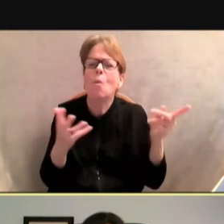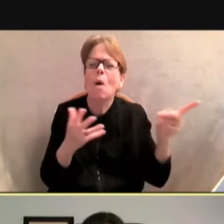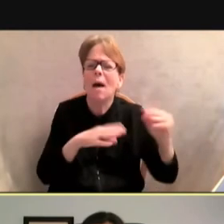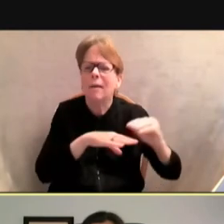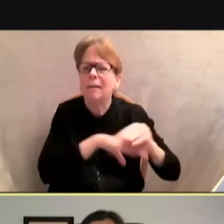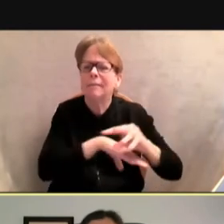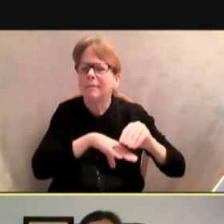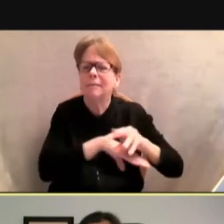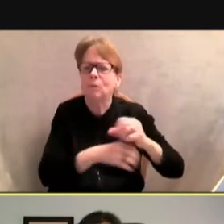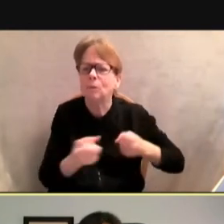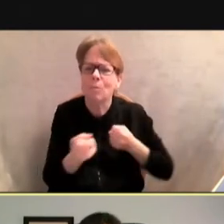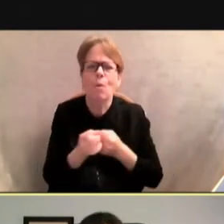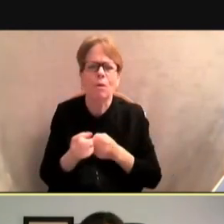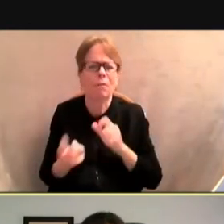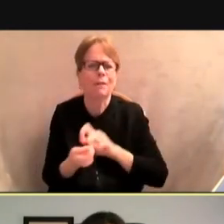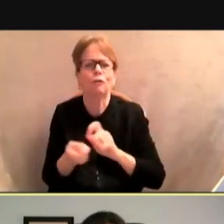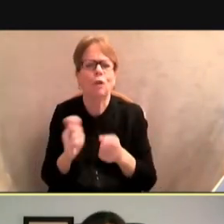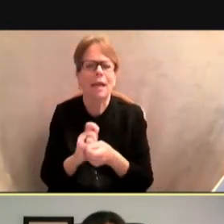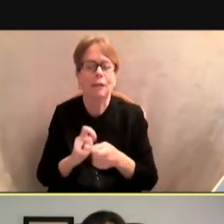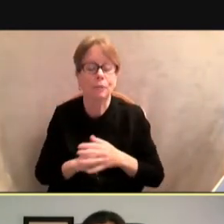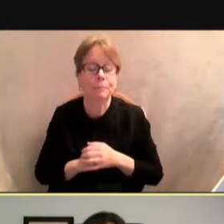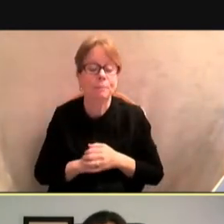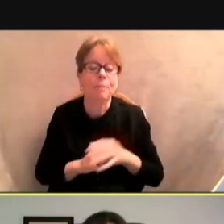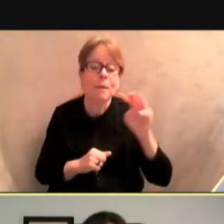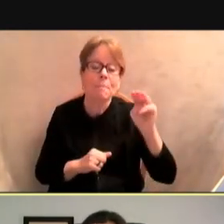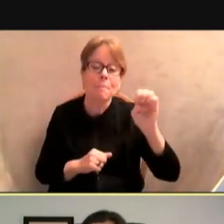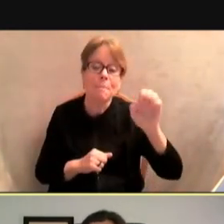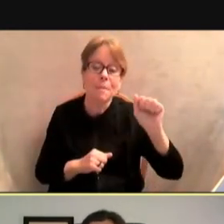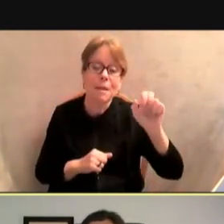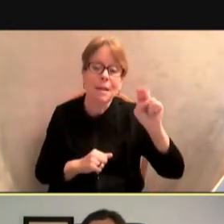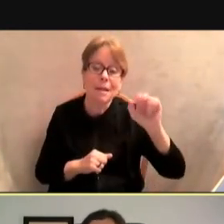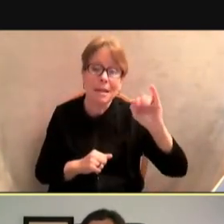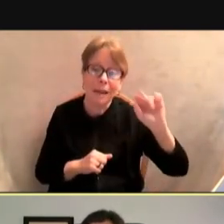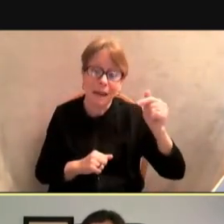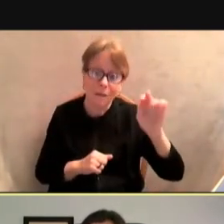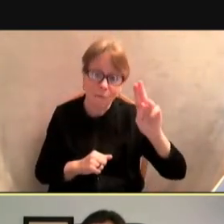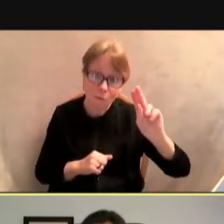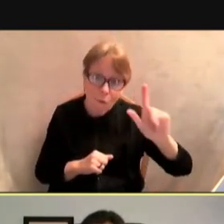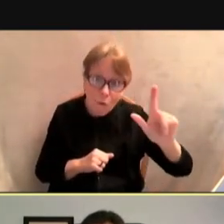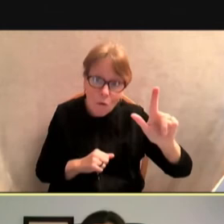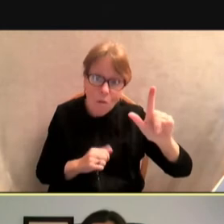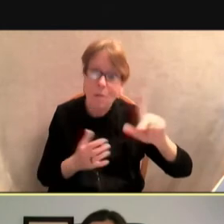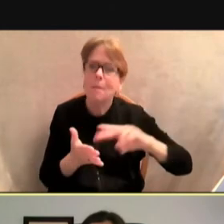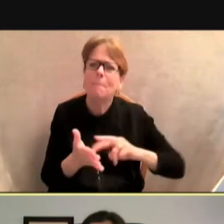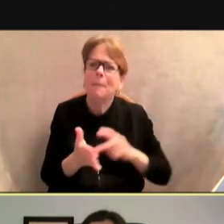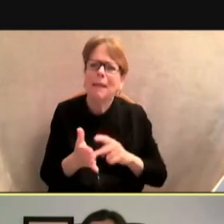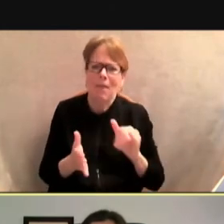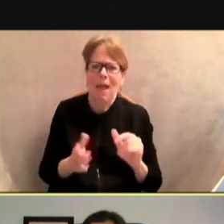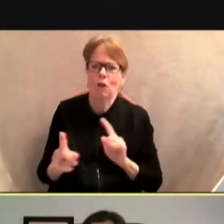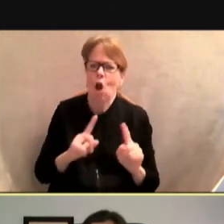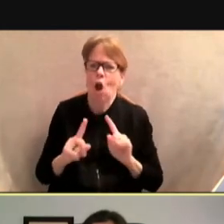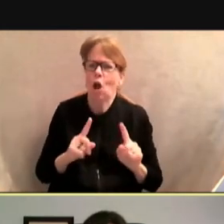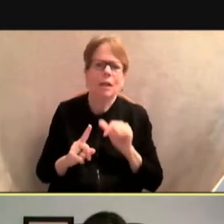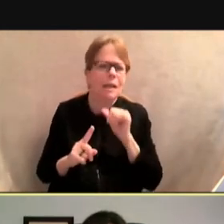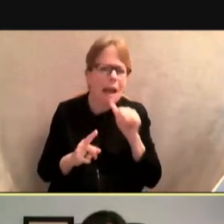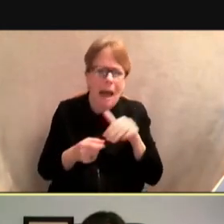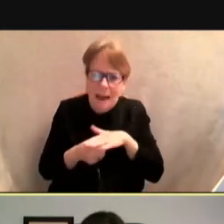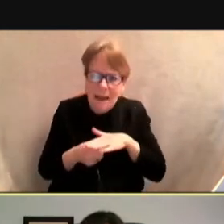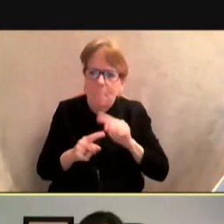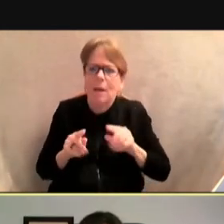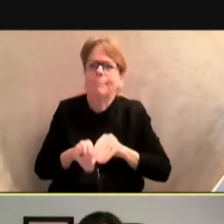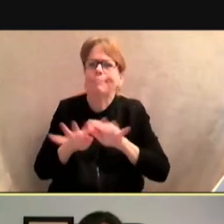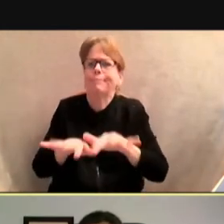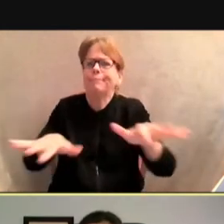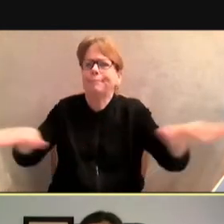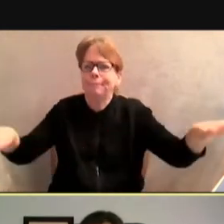change. To us, meaningful means conversations that resonate throughout our community with students, faculty, and staff